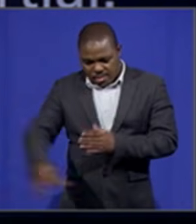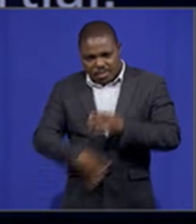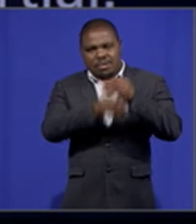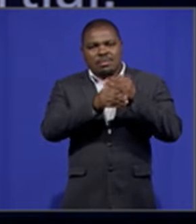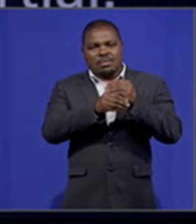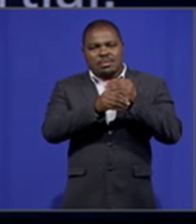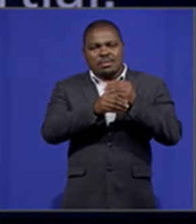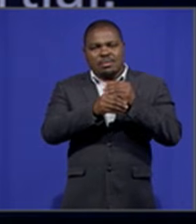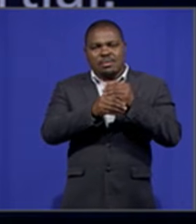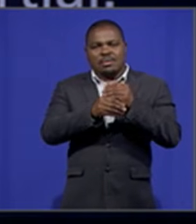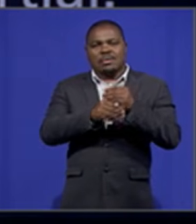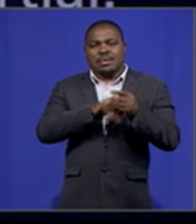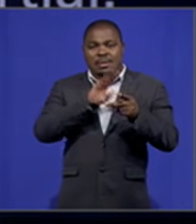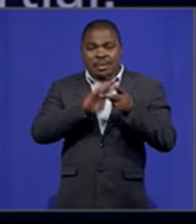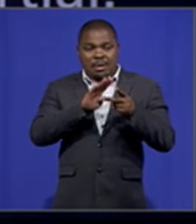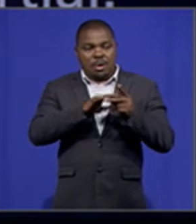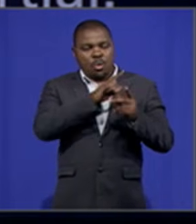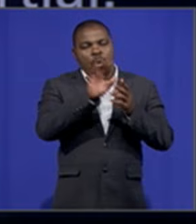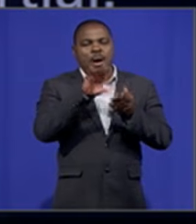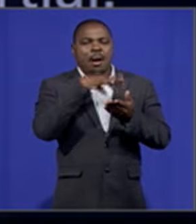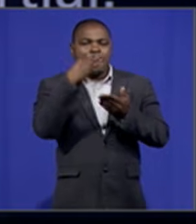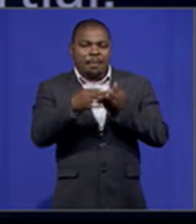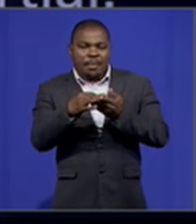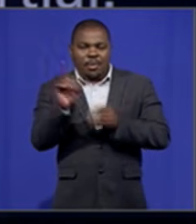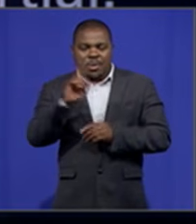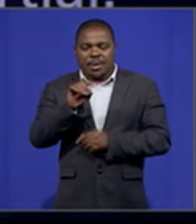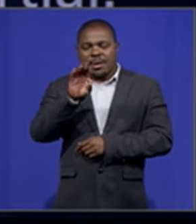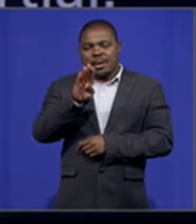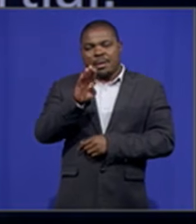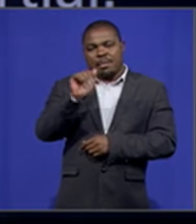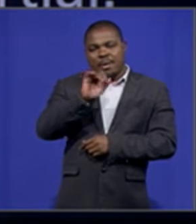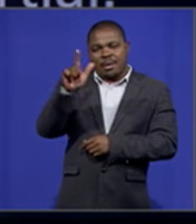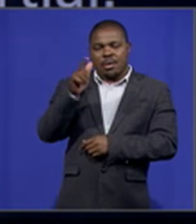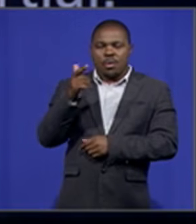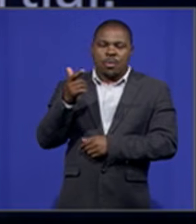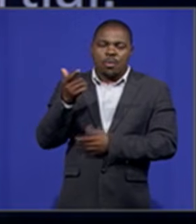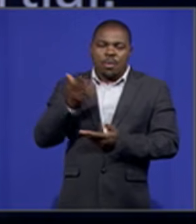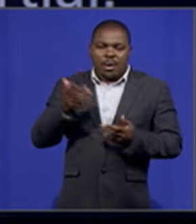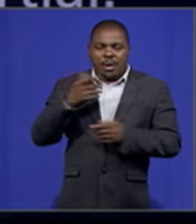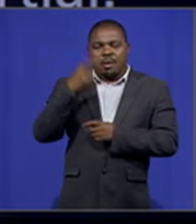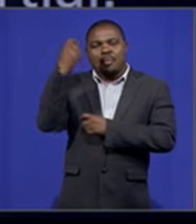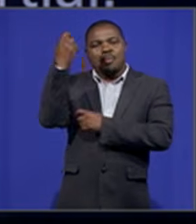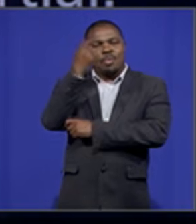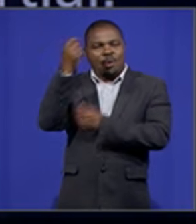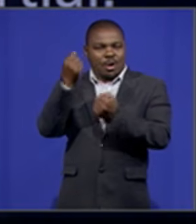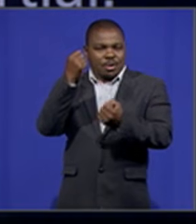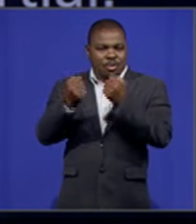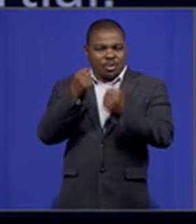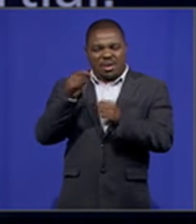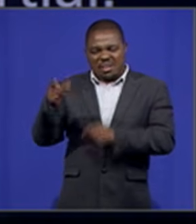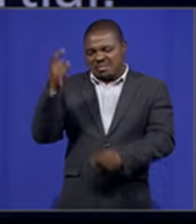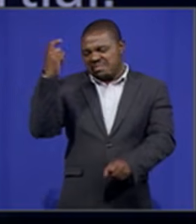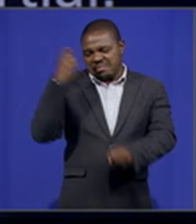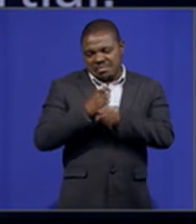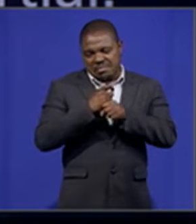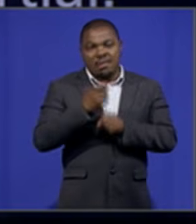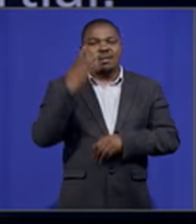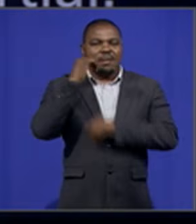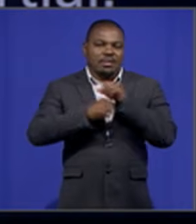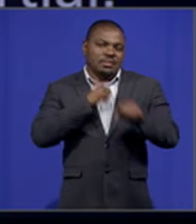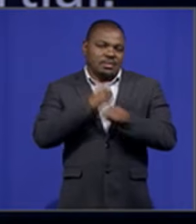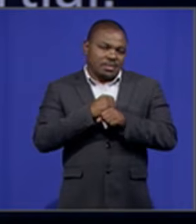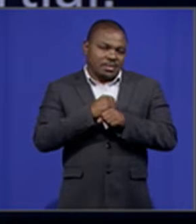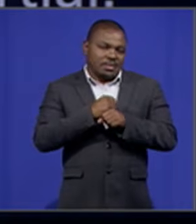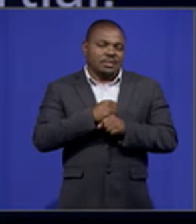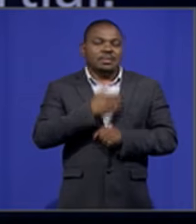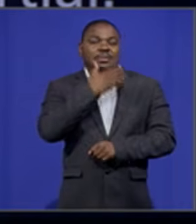go kgopelo ya beile ka kgorontsheko ya maseterata wa Polokwane a ganwa ka beile kgweding ya Disemere ngwagola ke